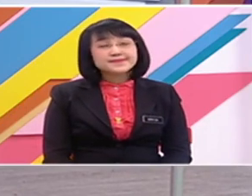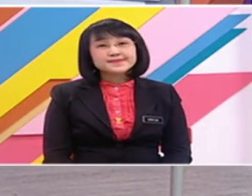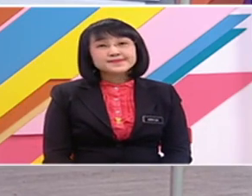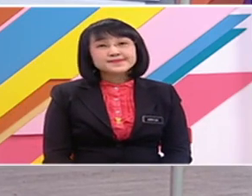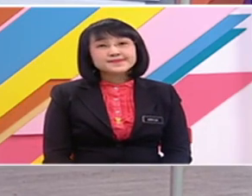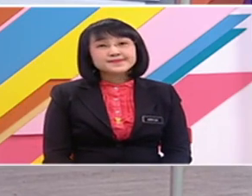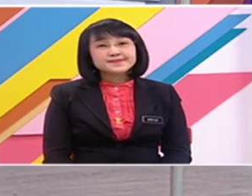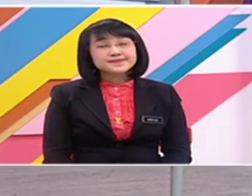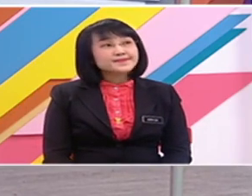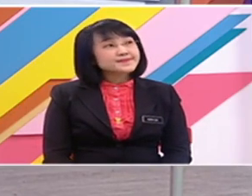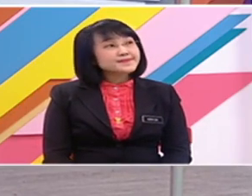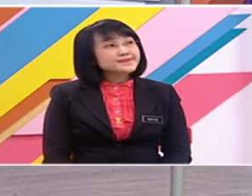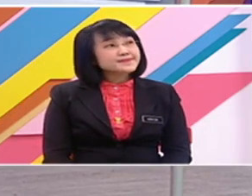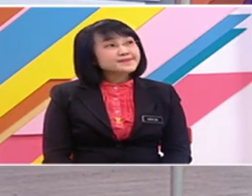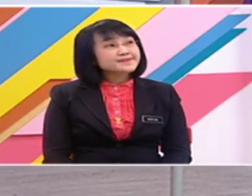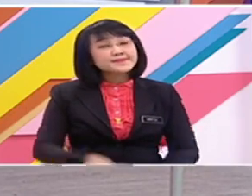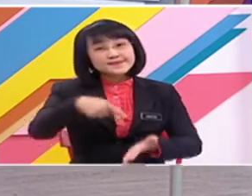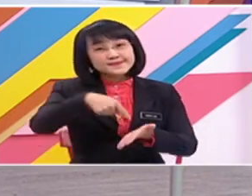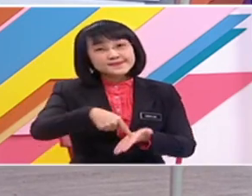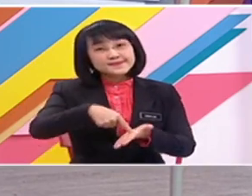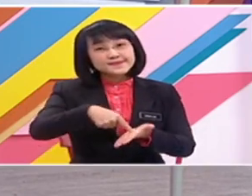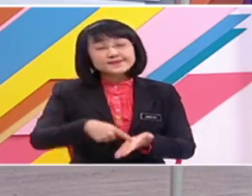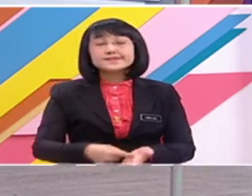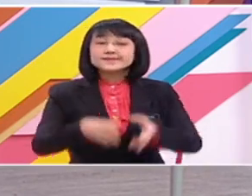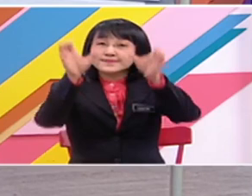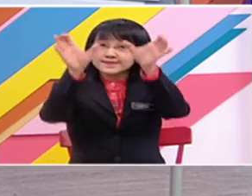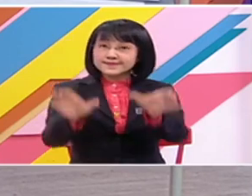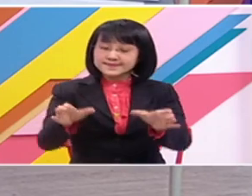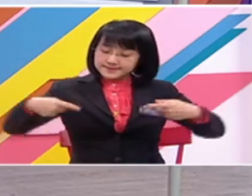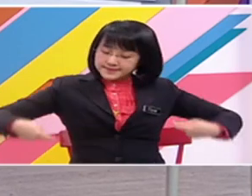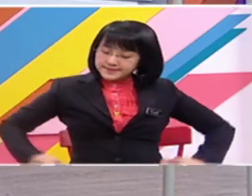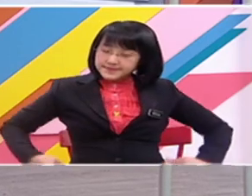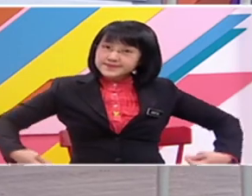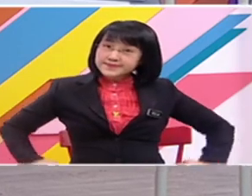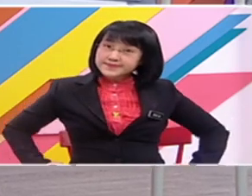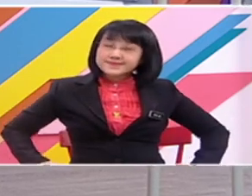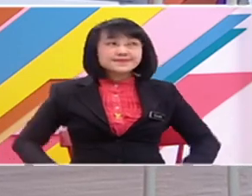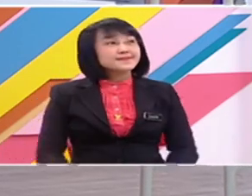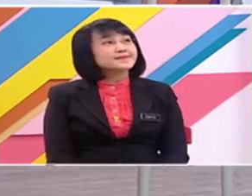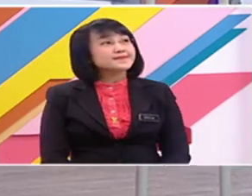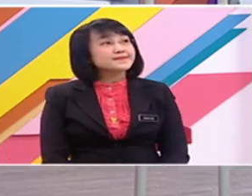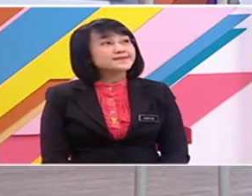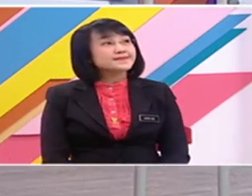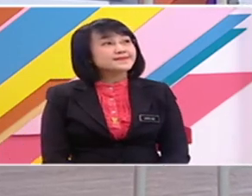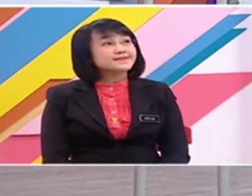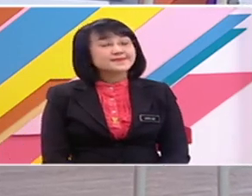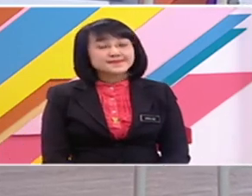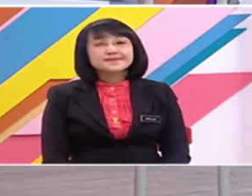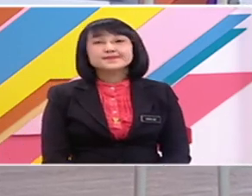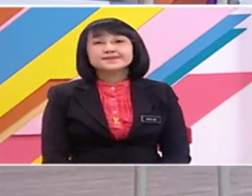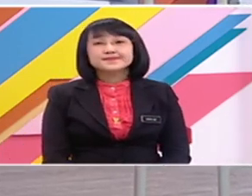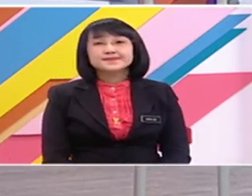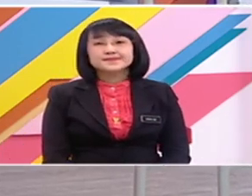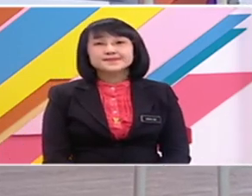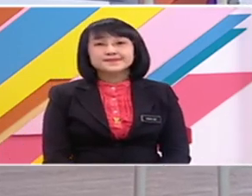picture of clothes for boys, and this one is trousers. Trousers. Okay. This is a trousers. Okay, kids. Okay, the